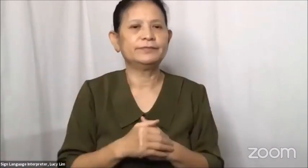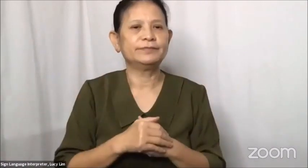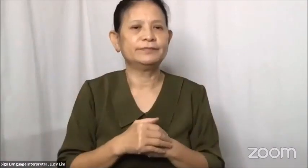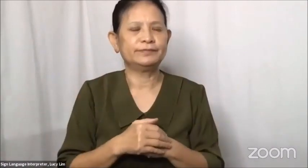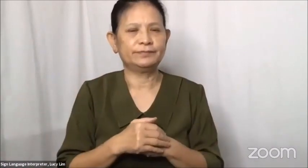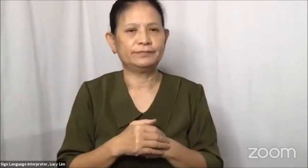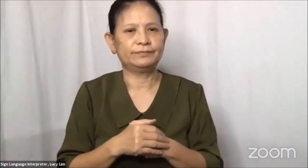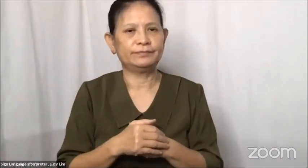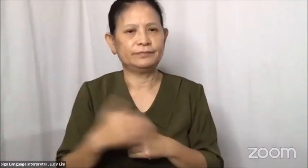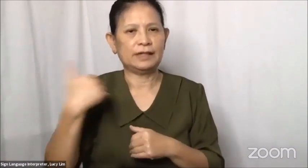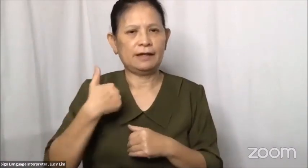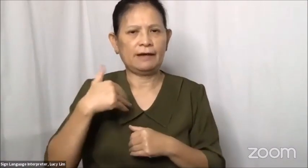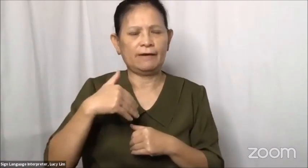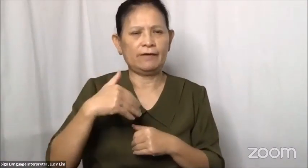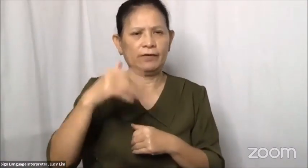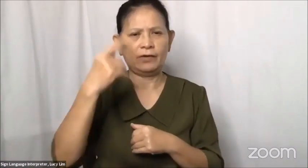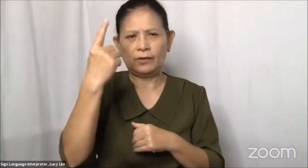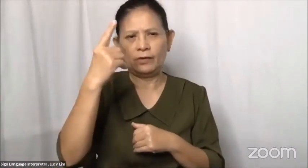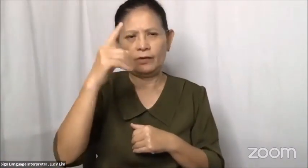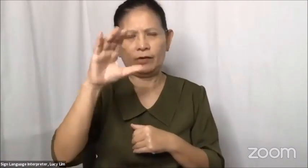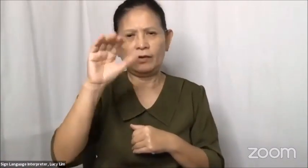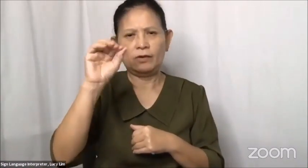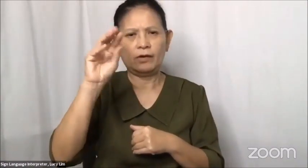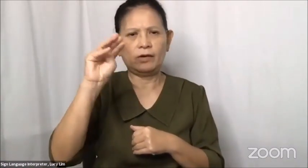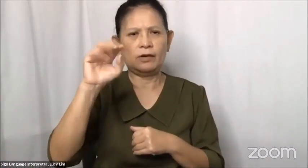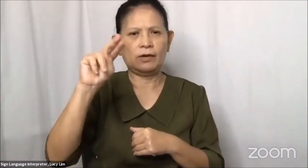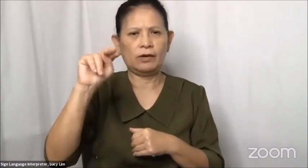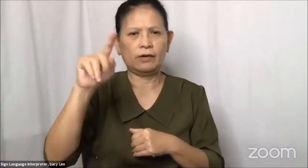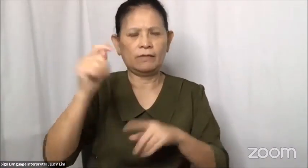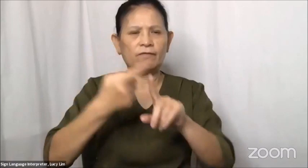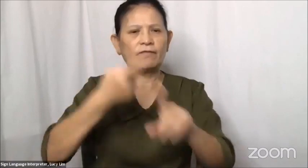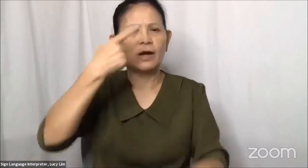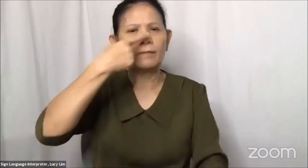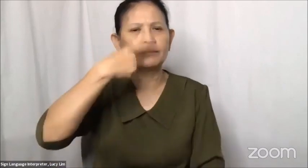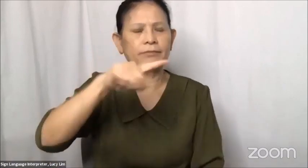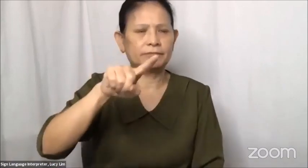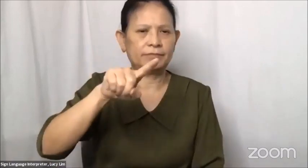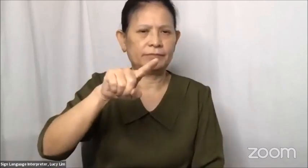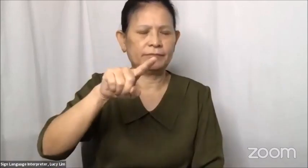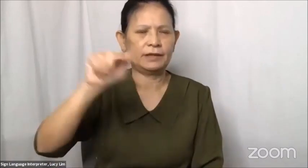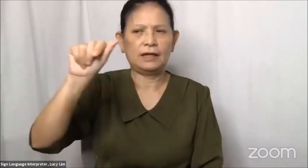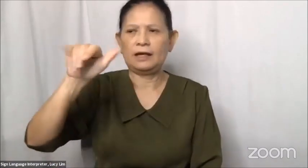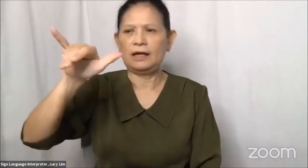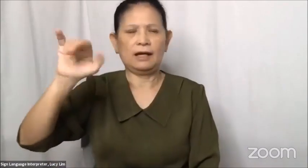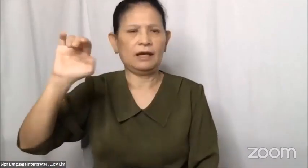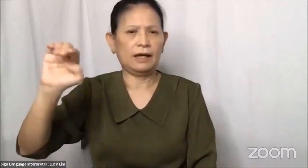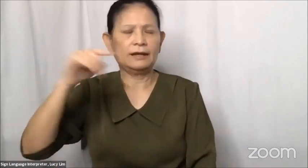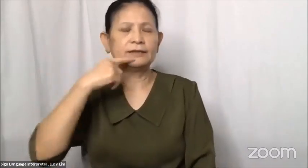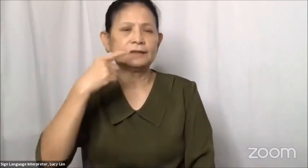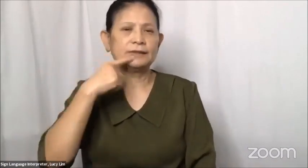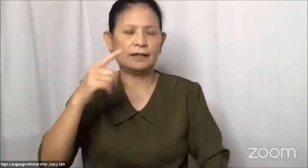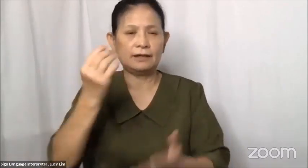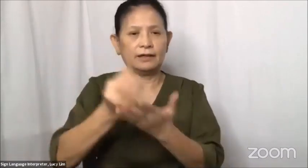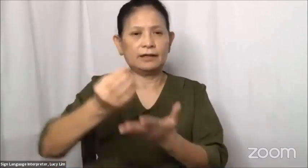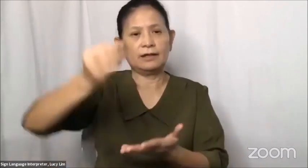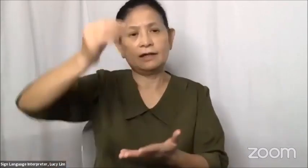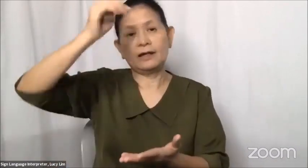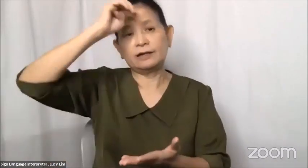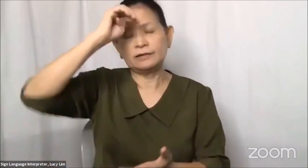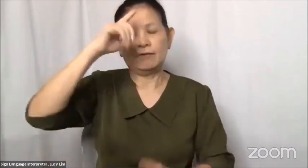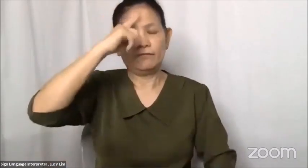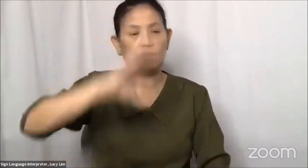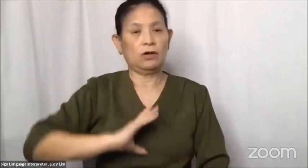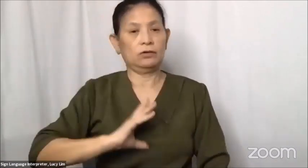is a comment from Ayanathakan from Thailand, and Ay says that in Thailand, education for the